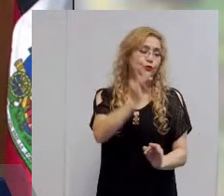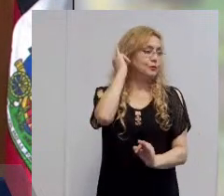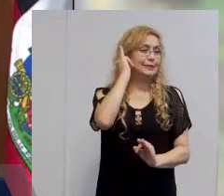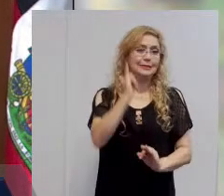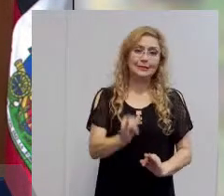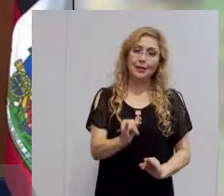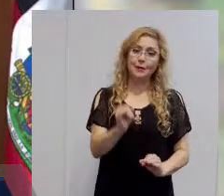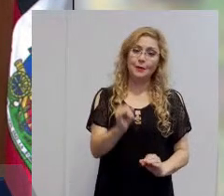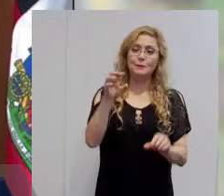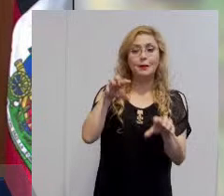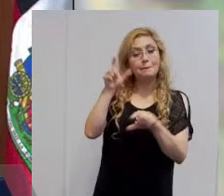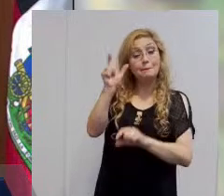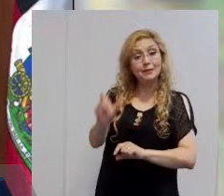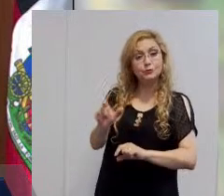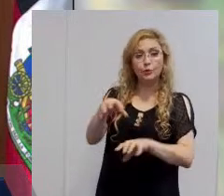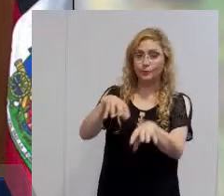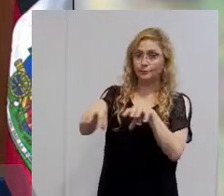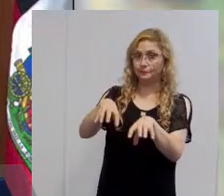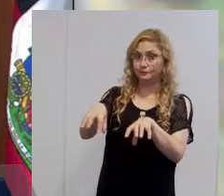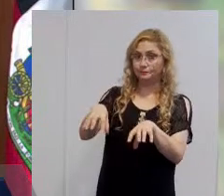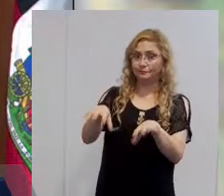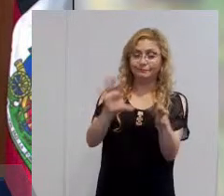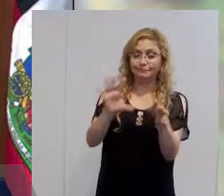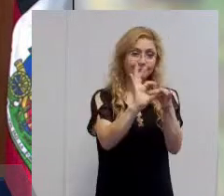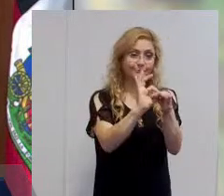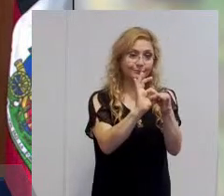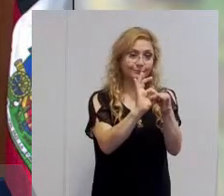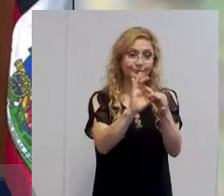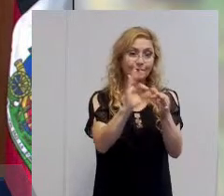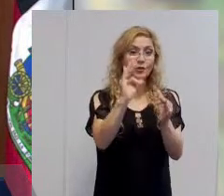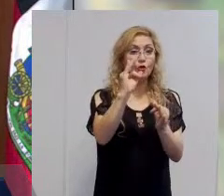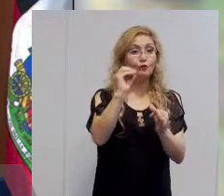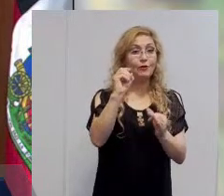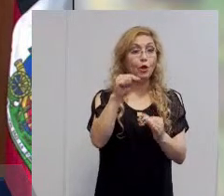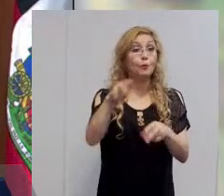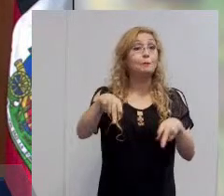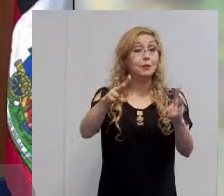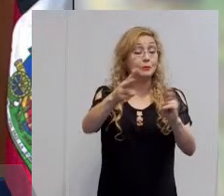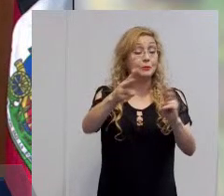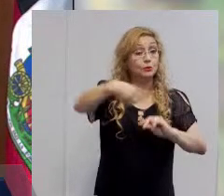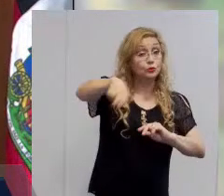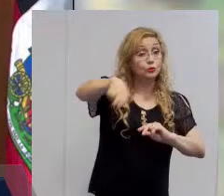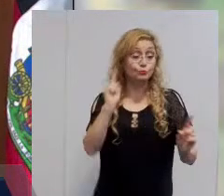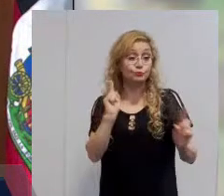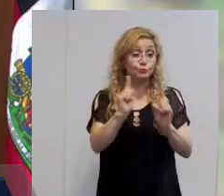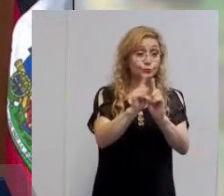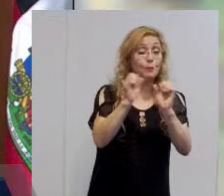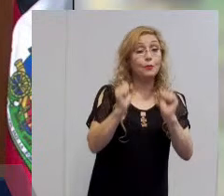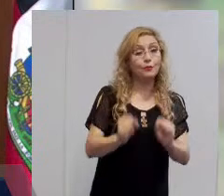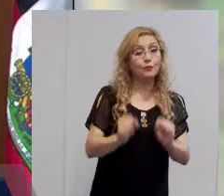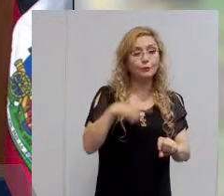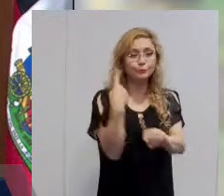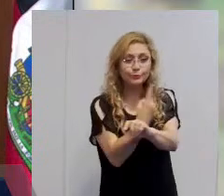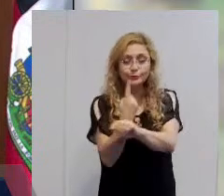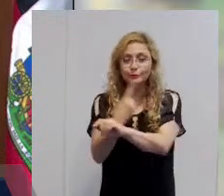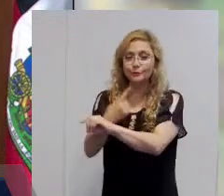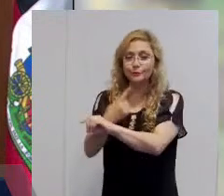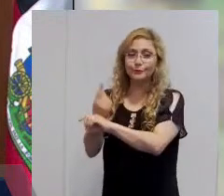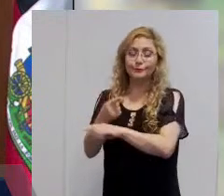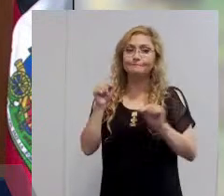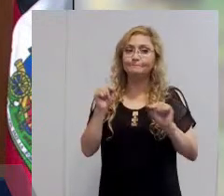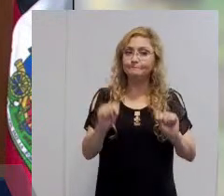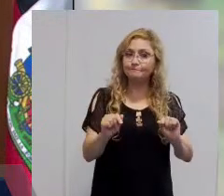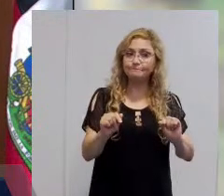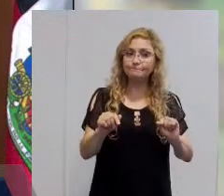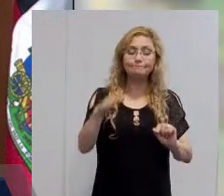of resources are earmarked for making a difference. So thank you to FAO for allowing us to be here to